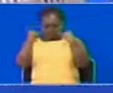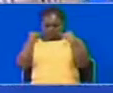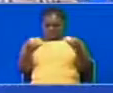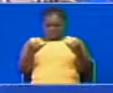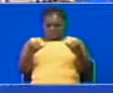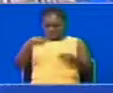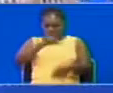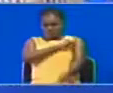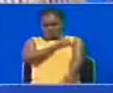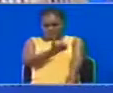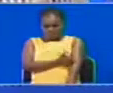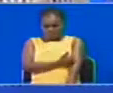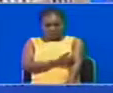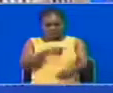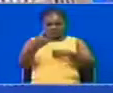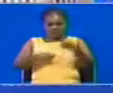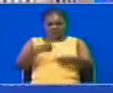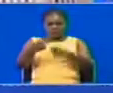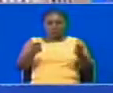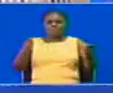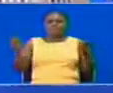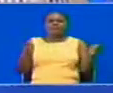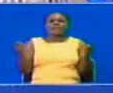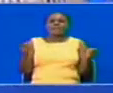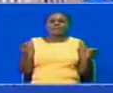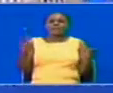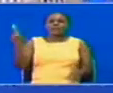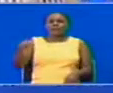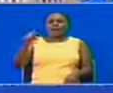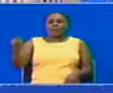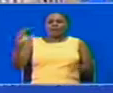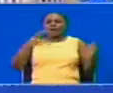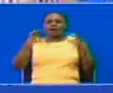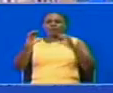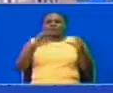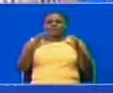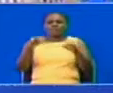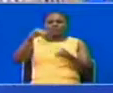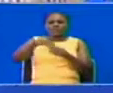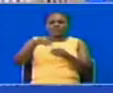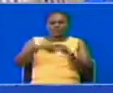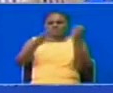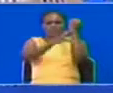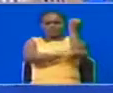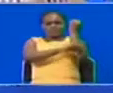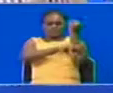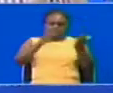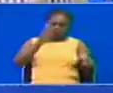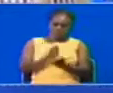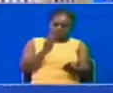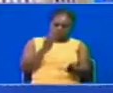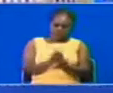has continued to revamp the framework for management of illegal telecommunication devices in the country. Indeed,